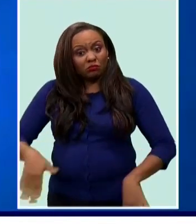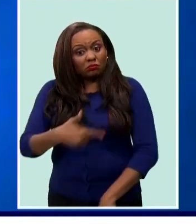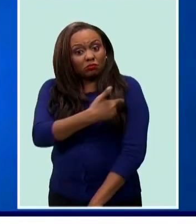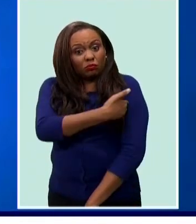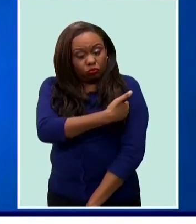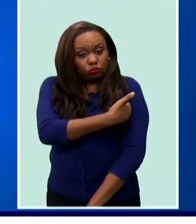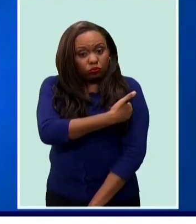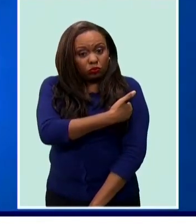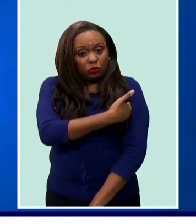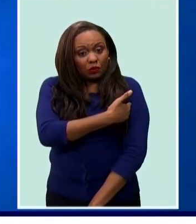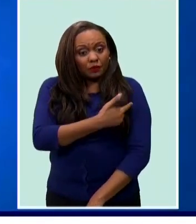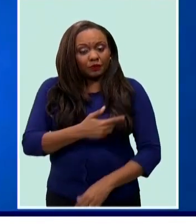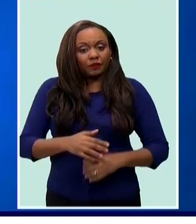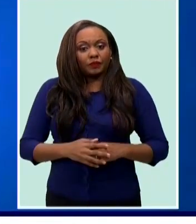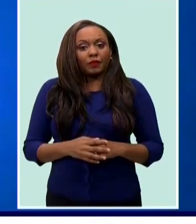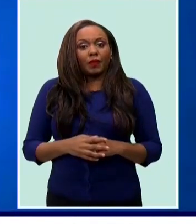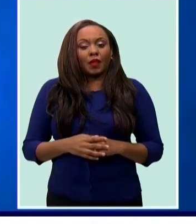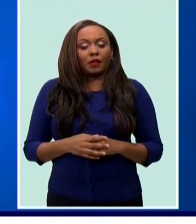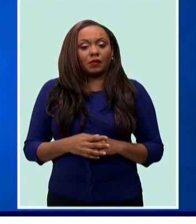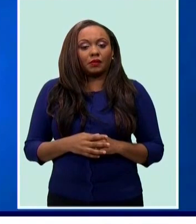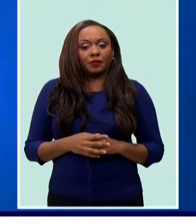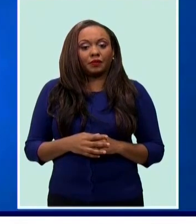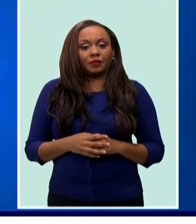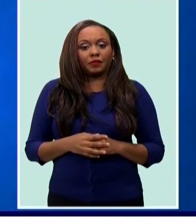And that has fallen to